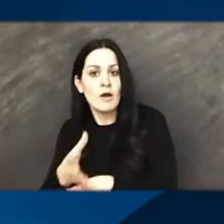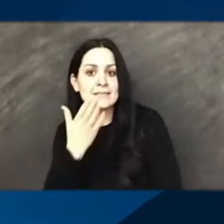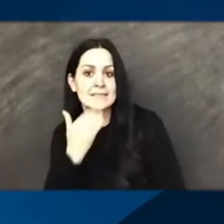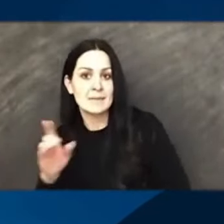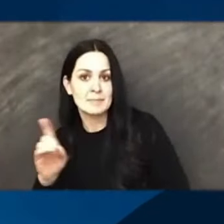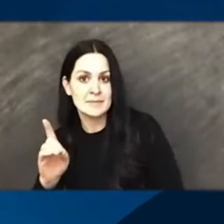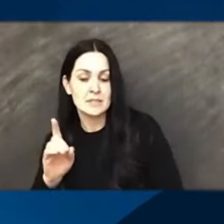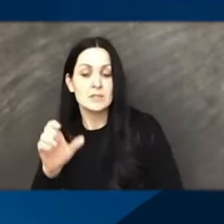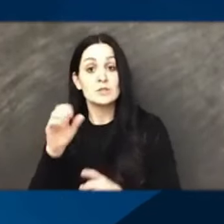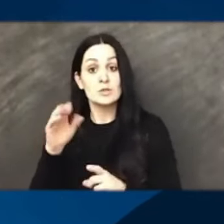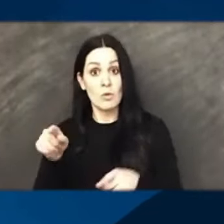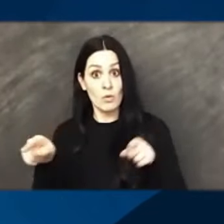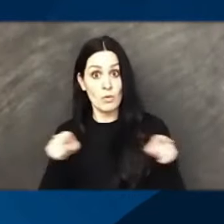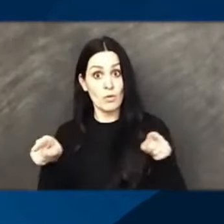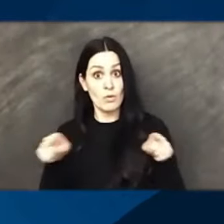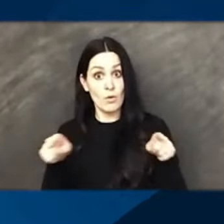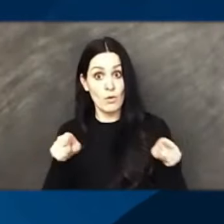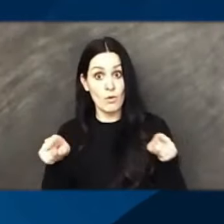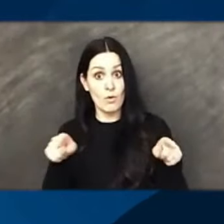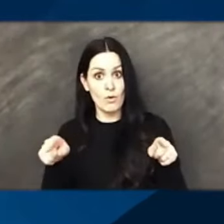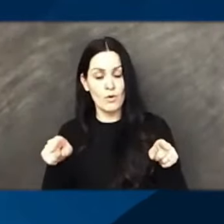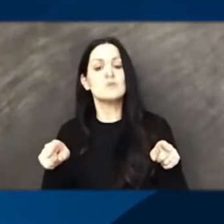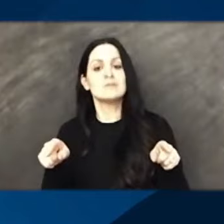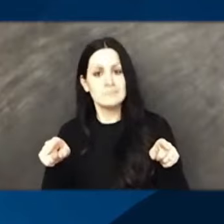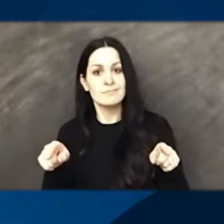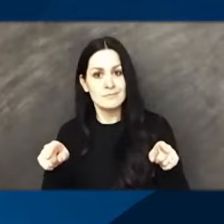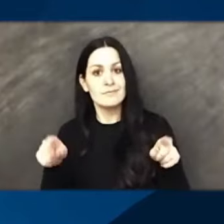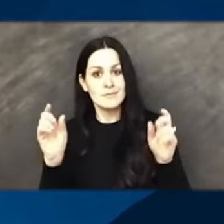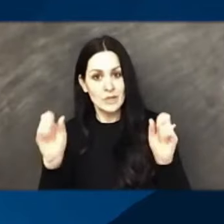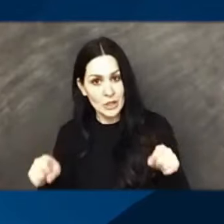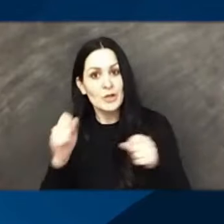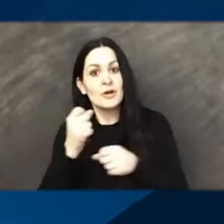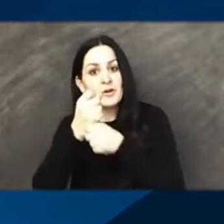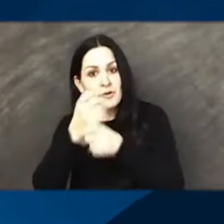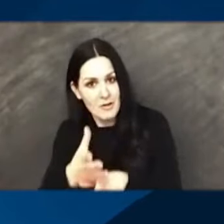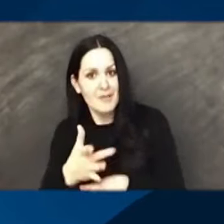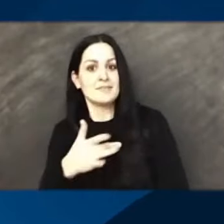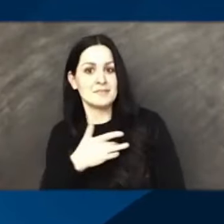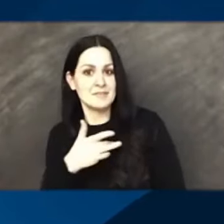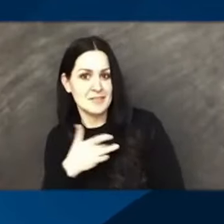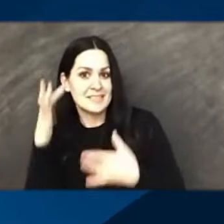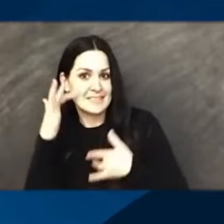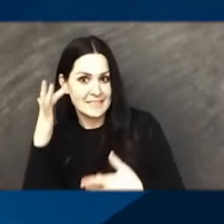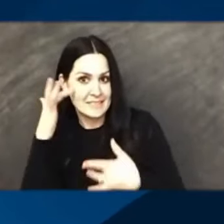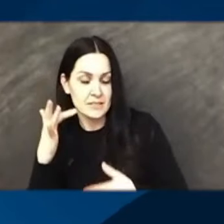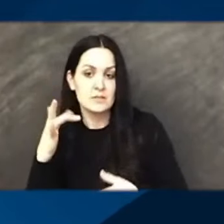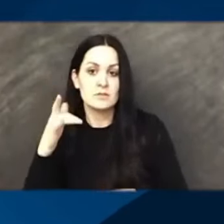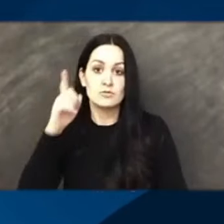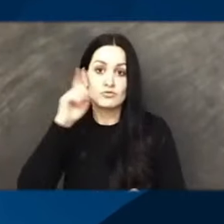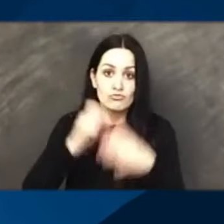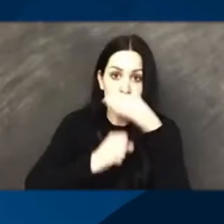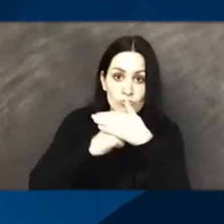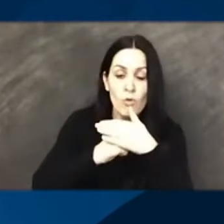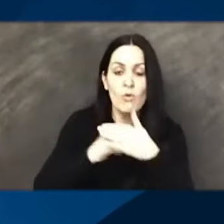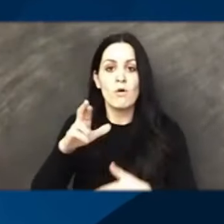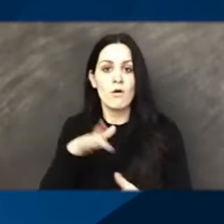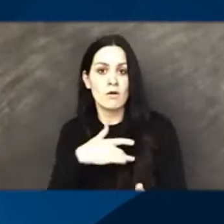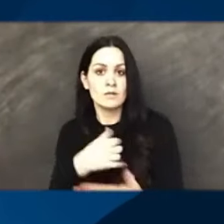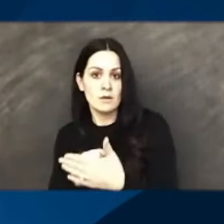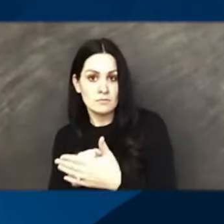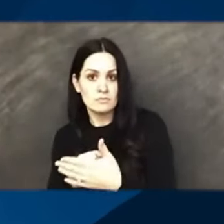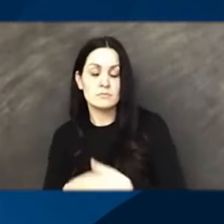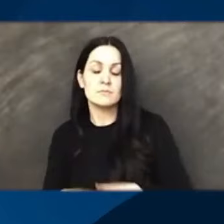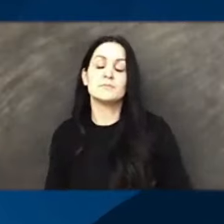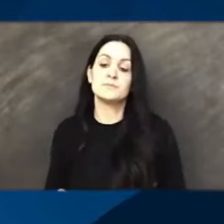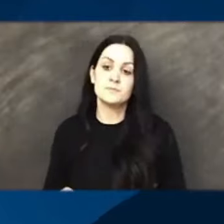two conditions are more significant risks for vascular disease like strokes and heart attacks. There